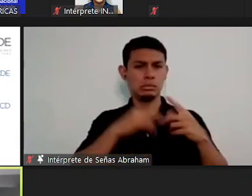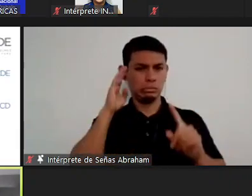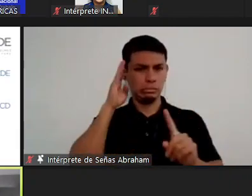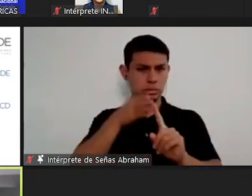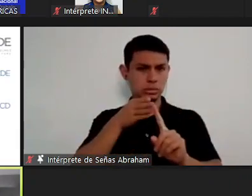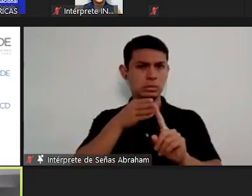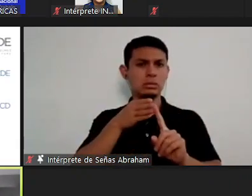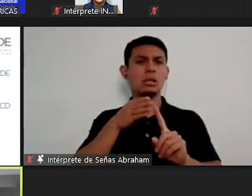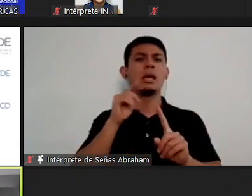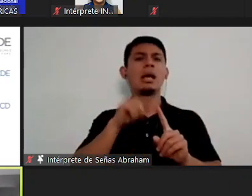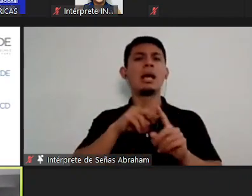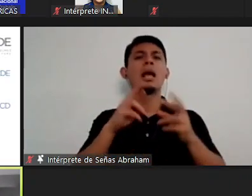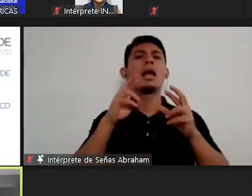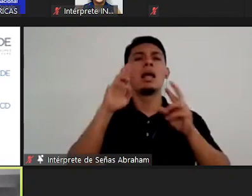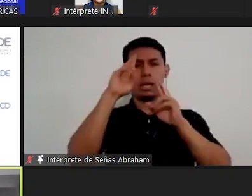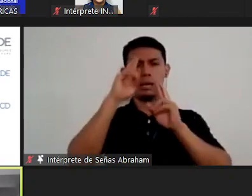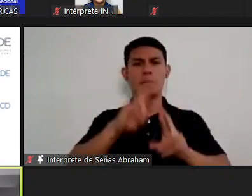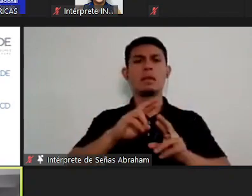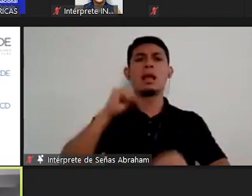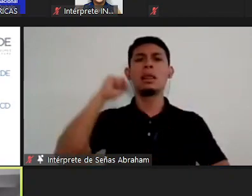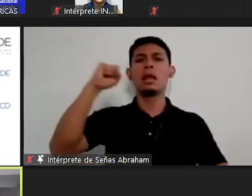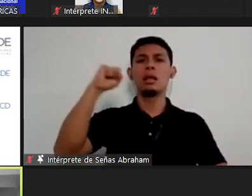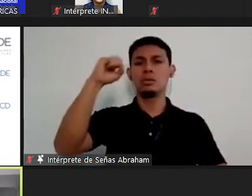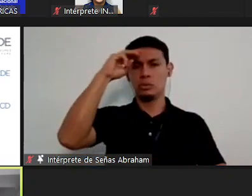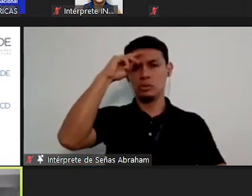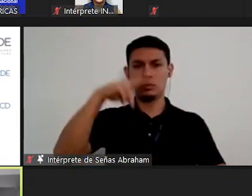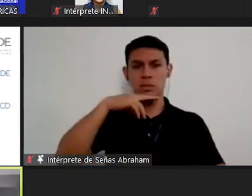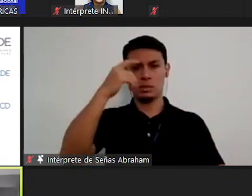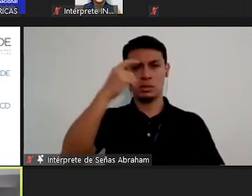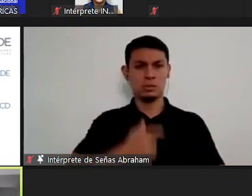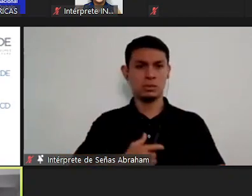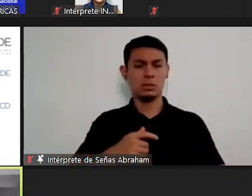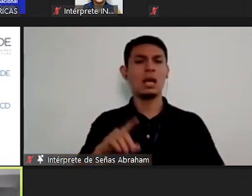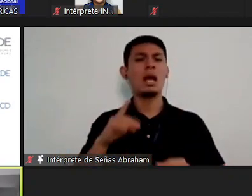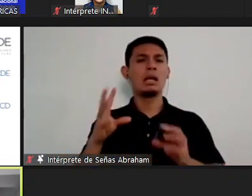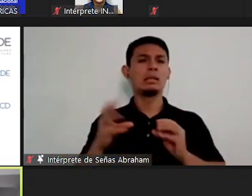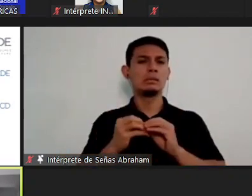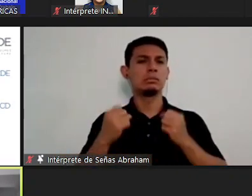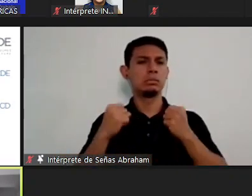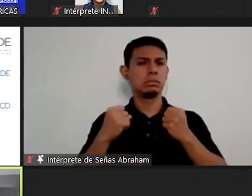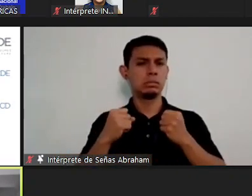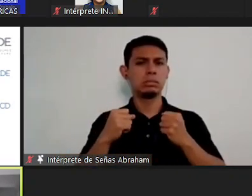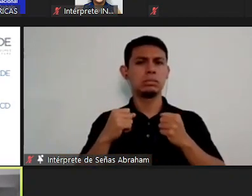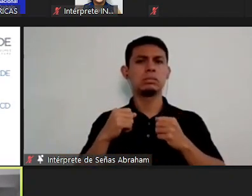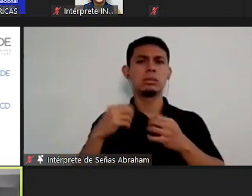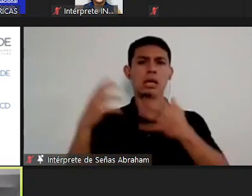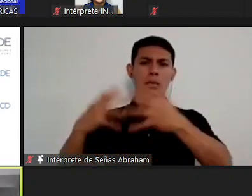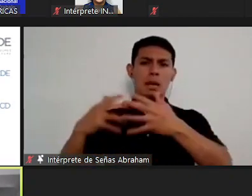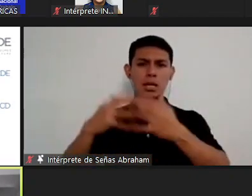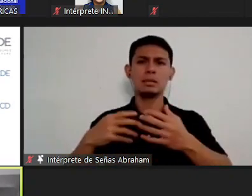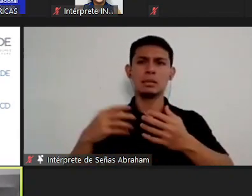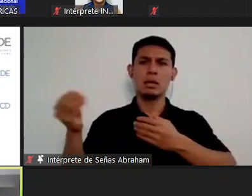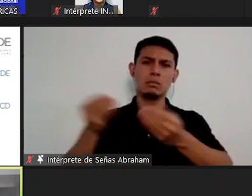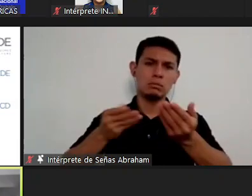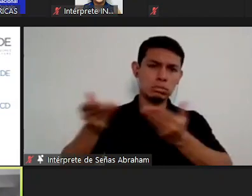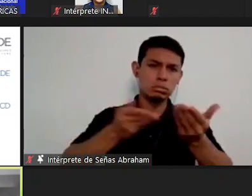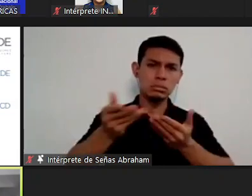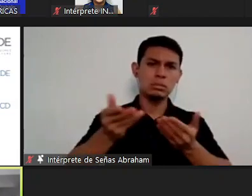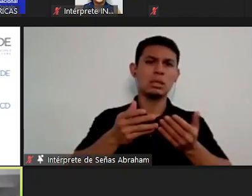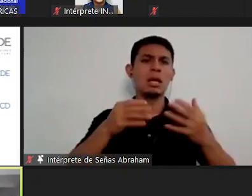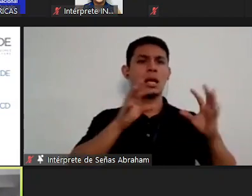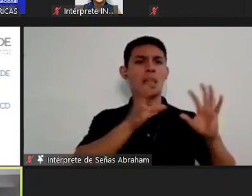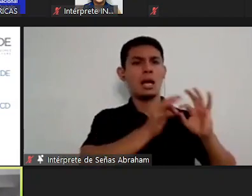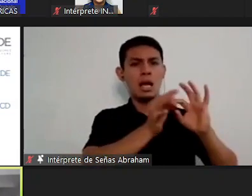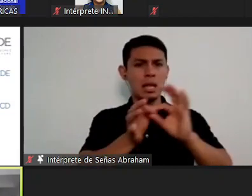development and public policies that focus on human rights are the sum of efforts between companies